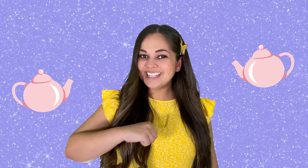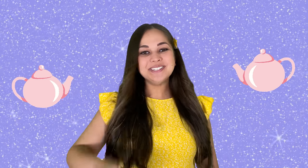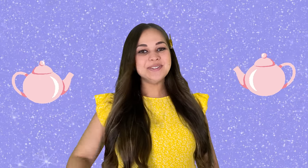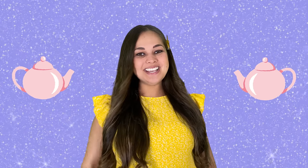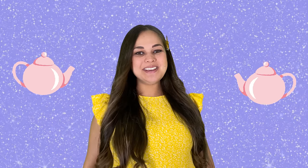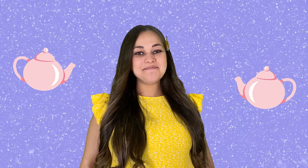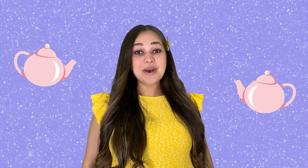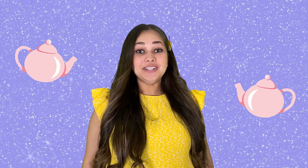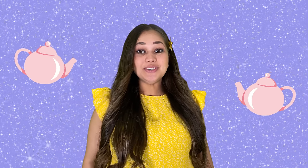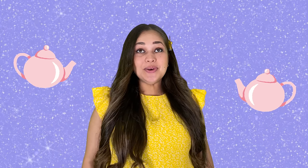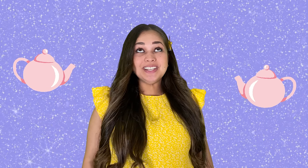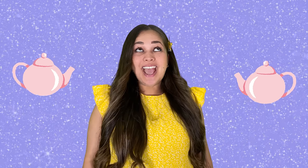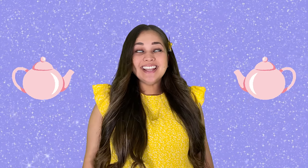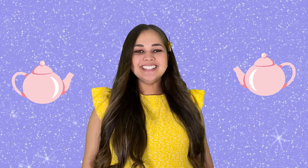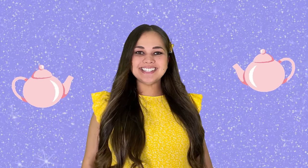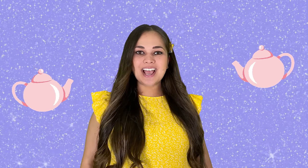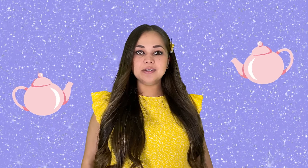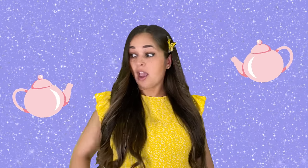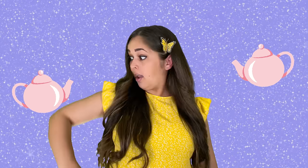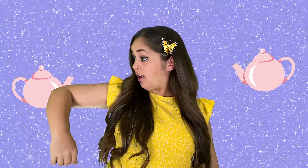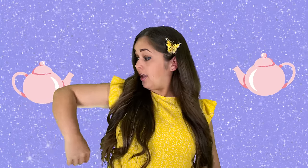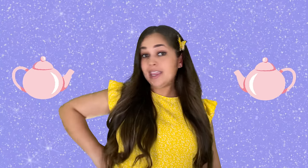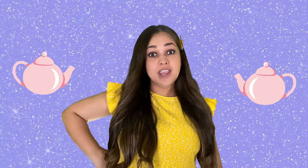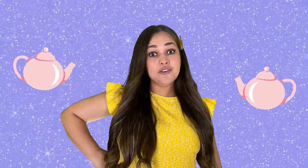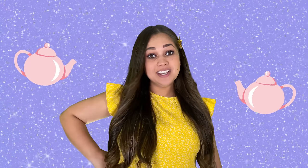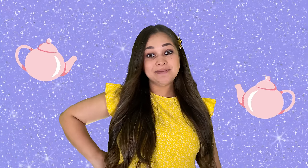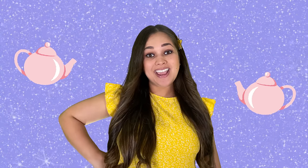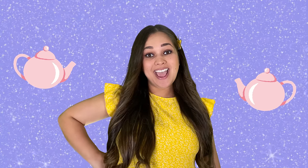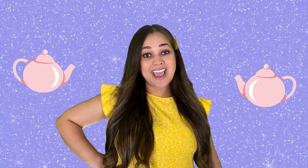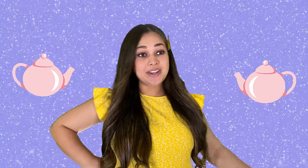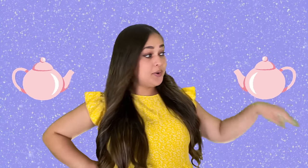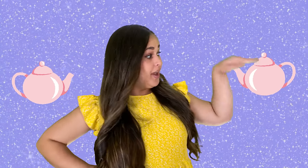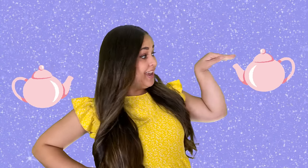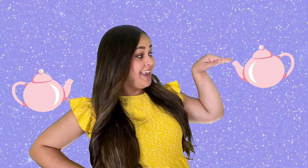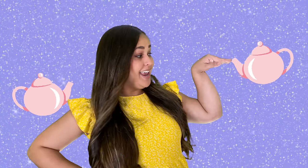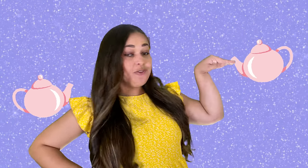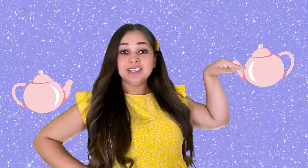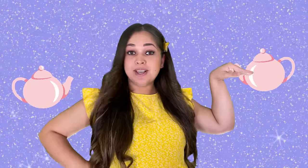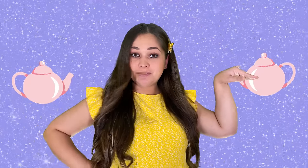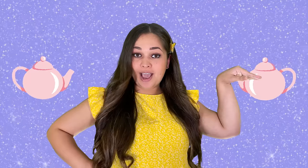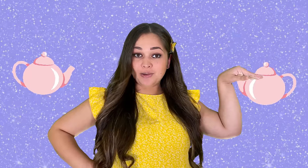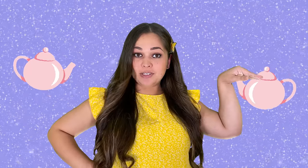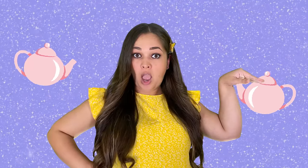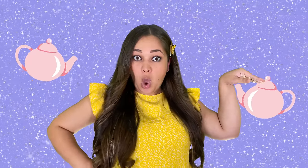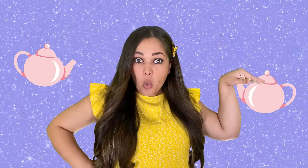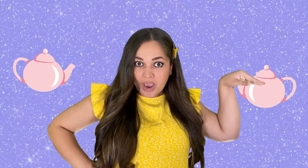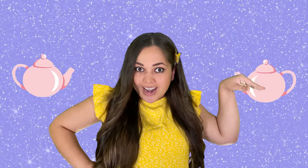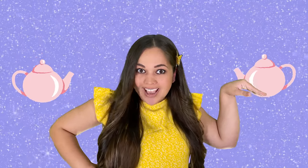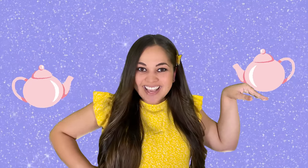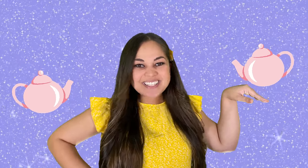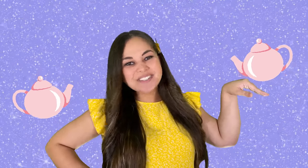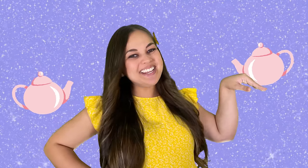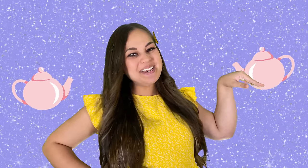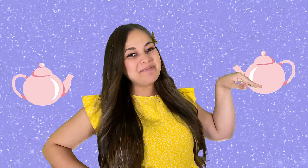I'm a little teapot, short and stout. Here is my handle, here is my spout.